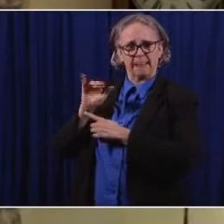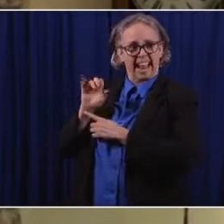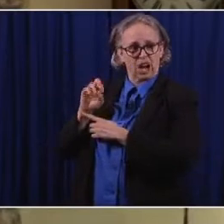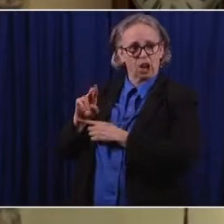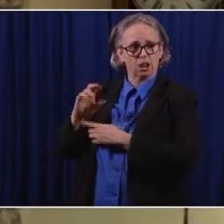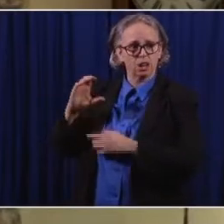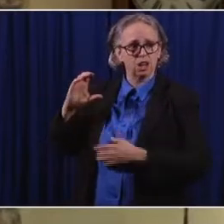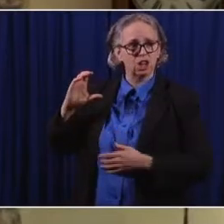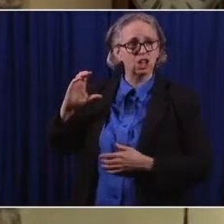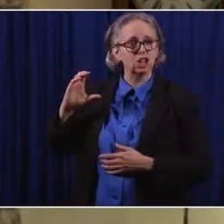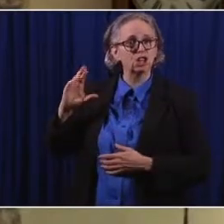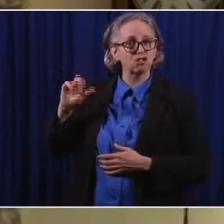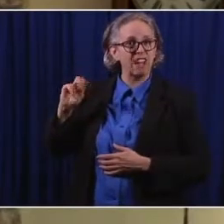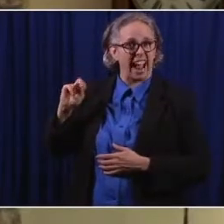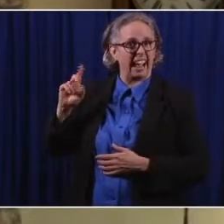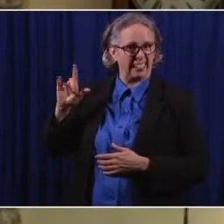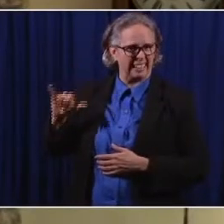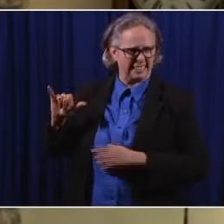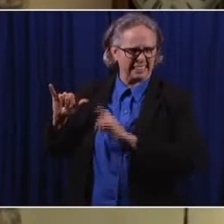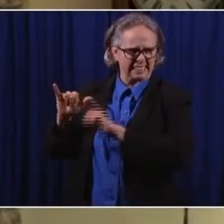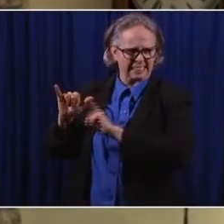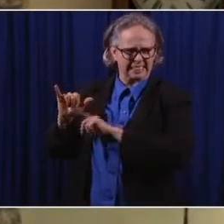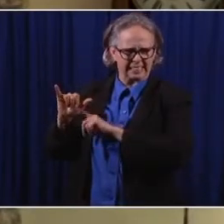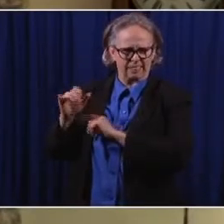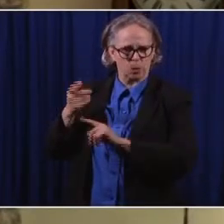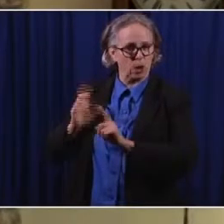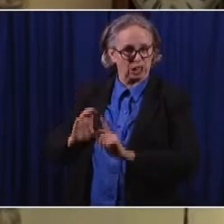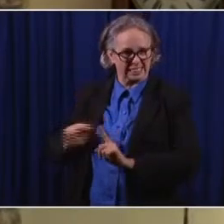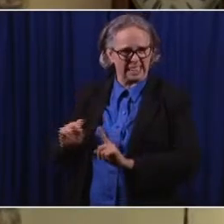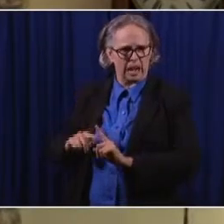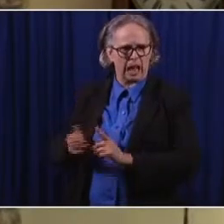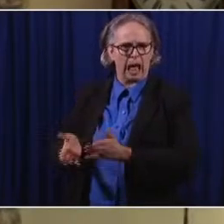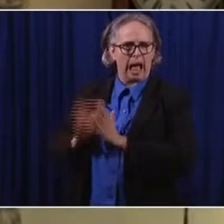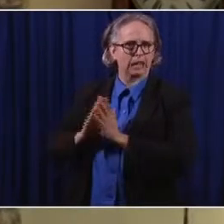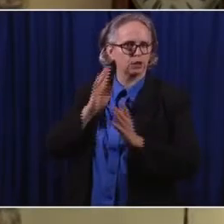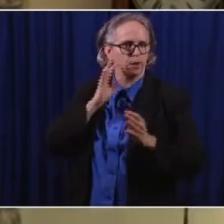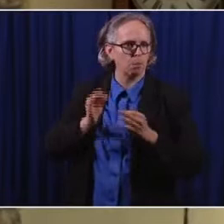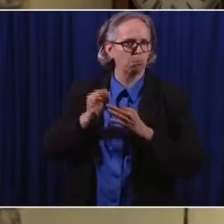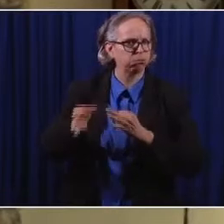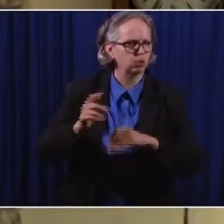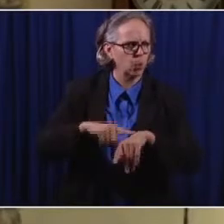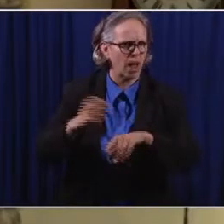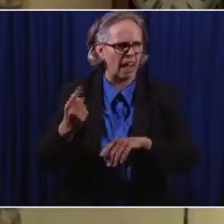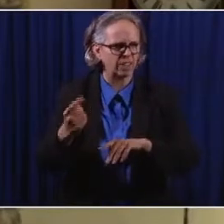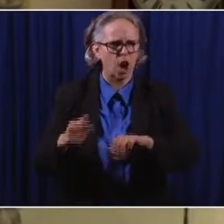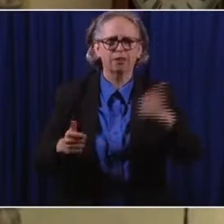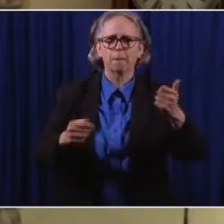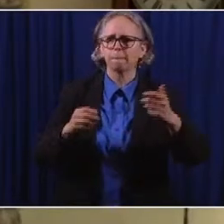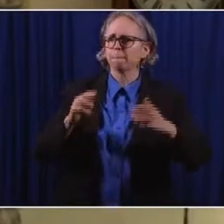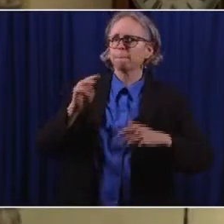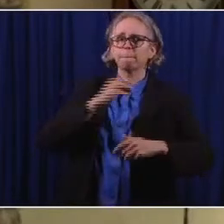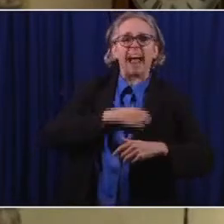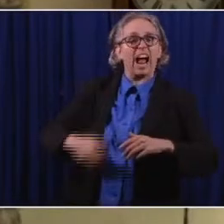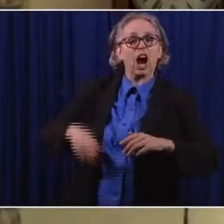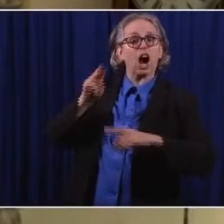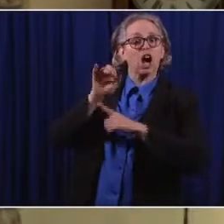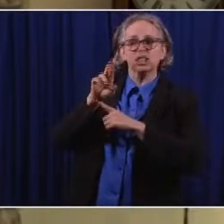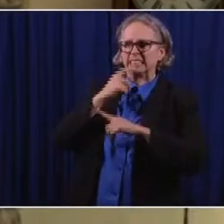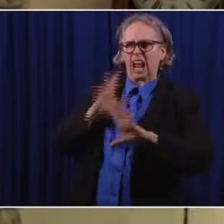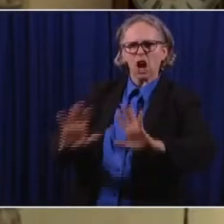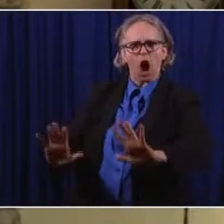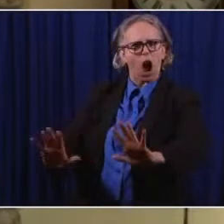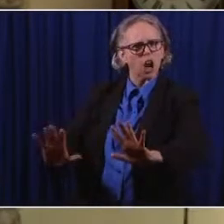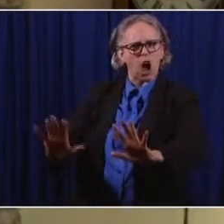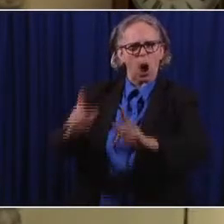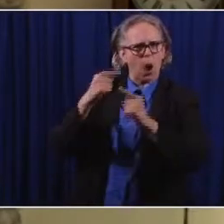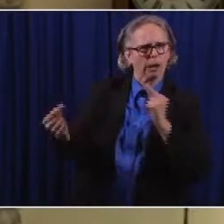that. But we have other mayors in major cities in the state who do not want us to do that, feel that this has been very